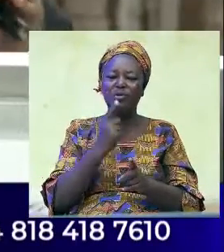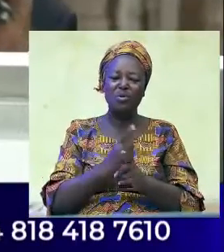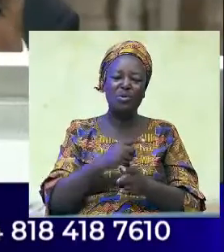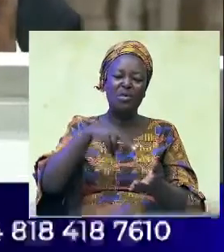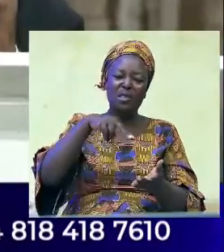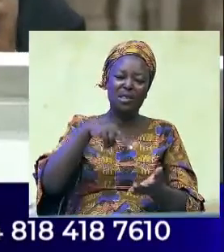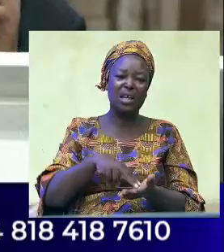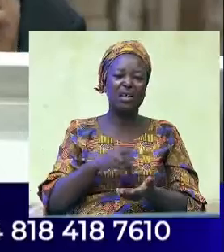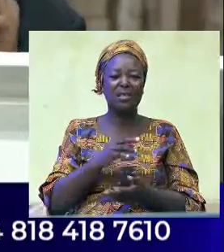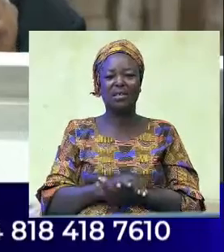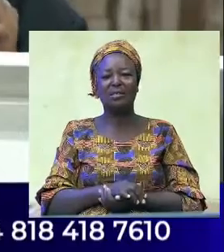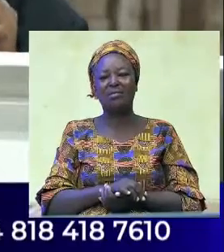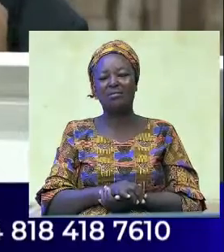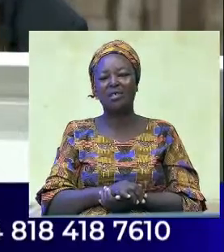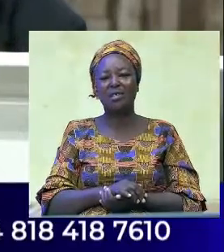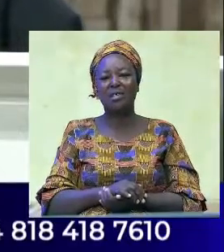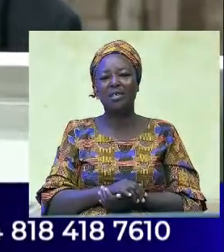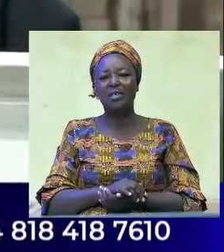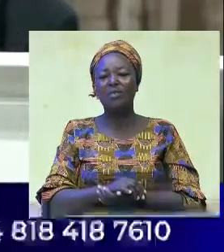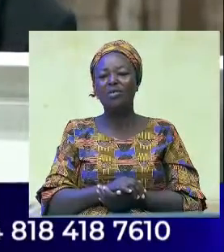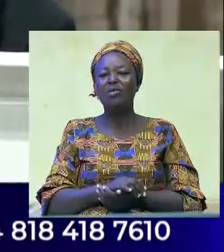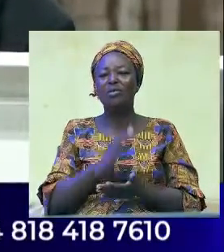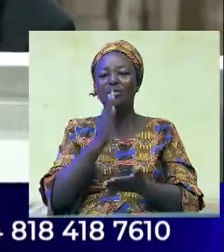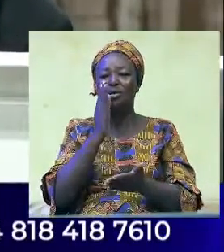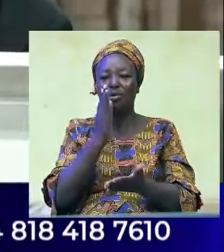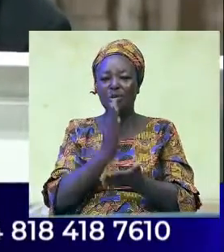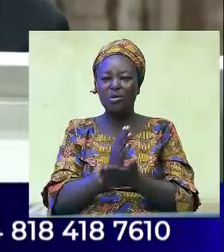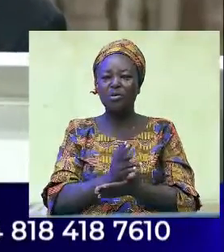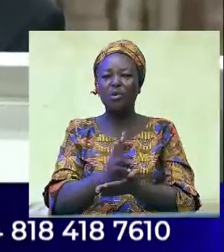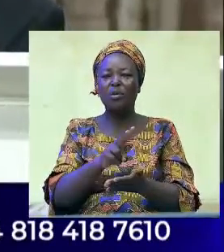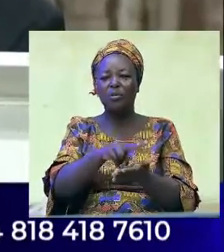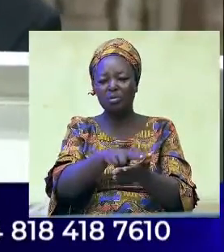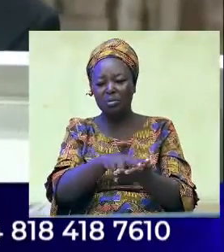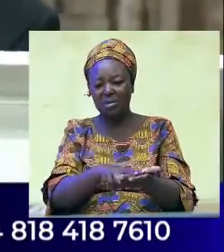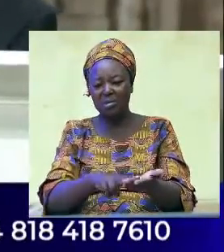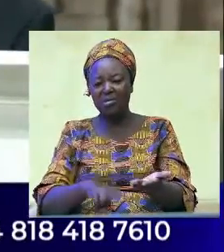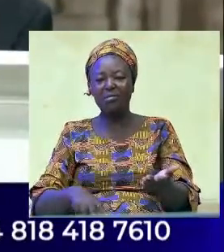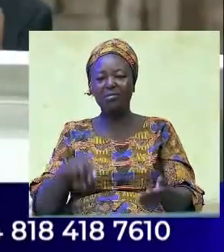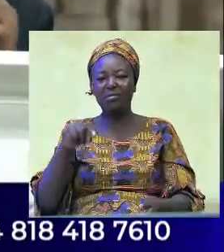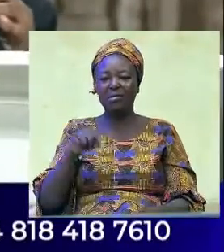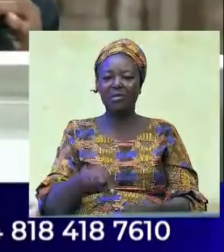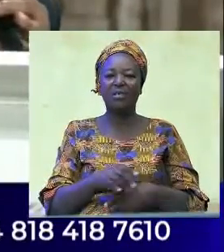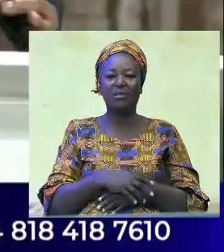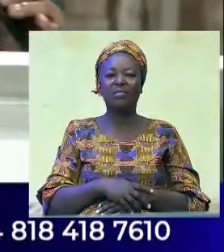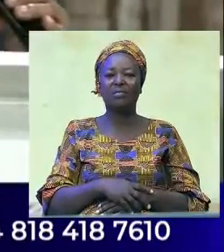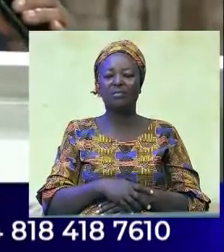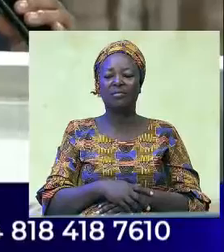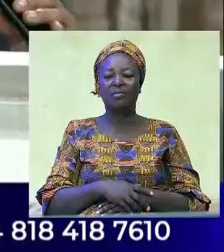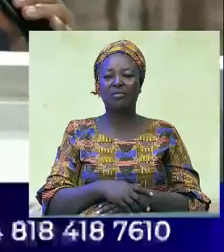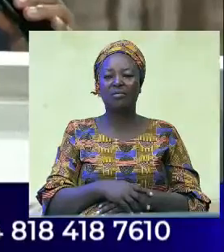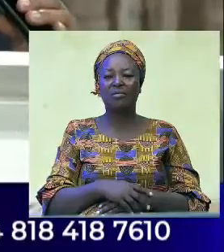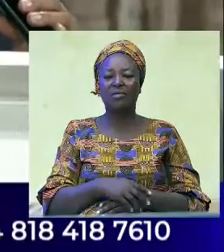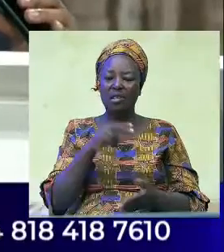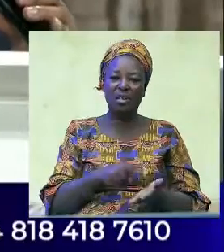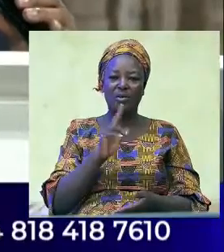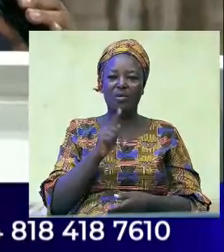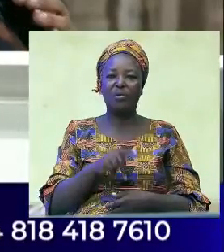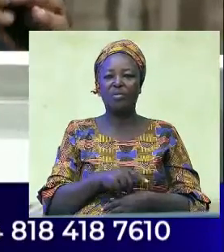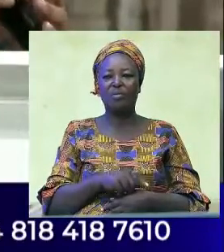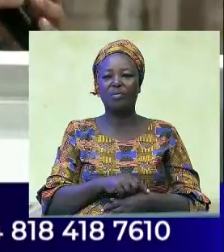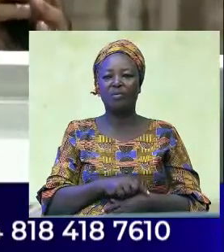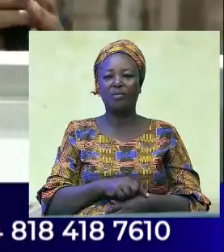stroke? Rise up now. Don't stop lying down. Get up. The power of God has